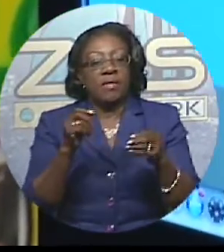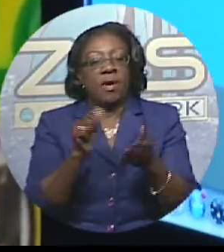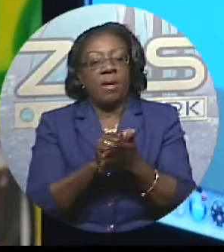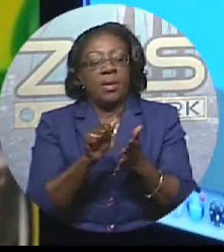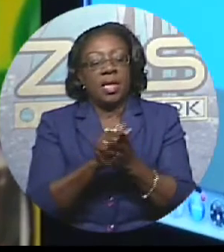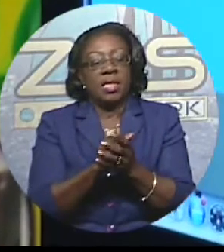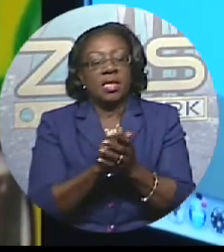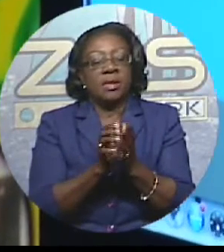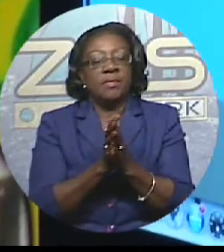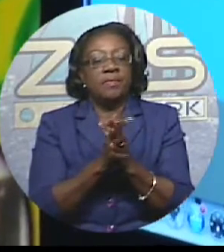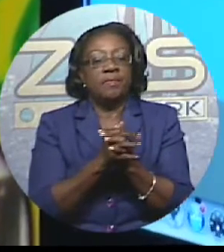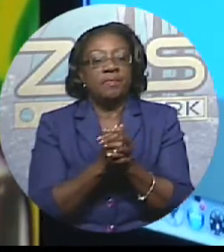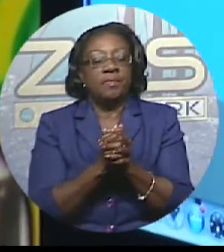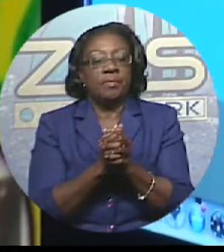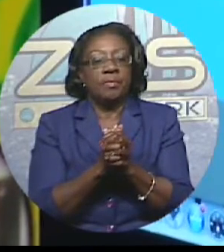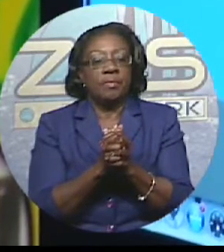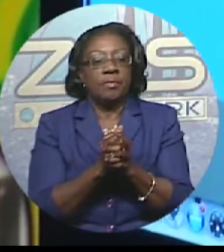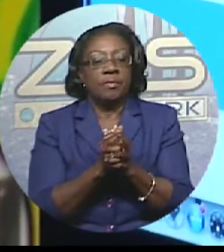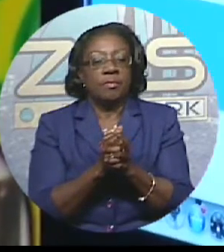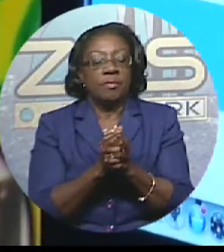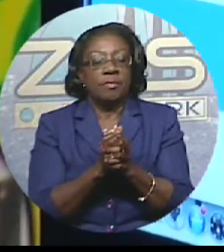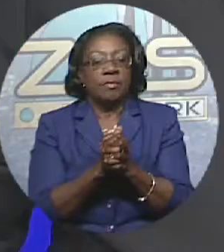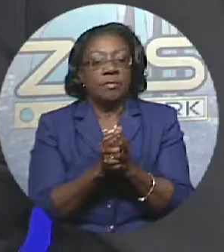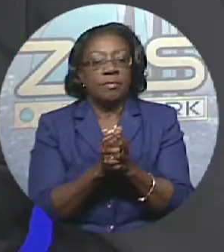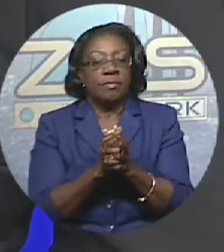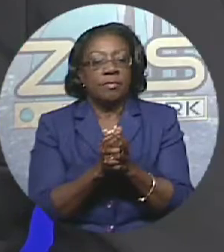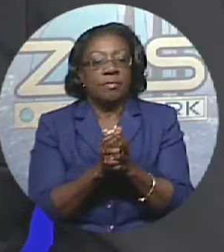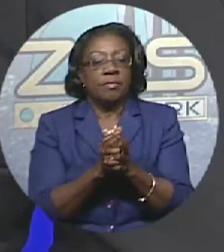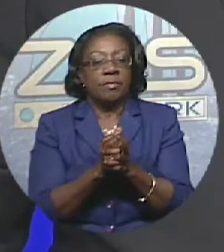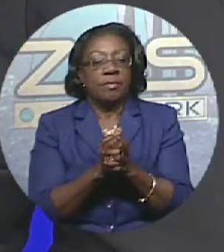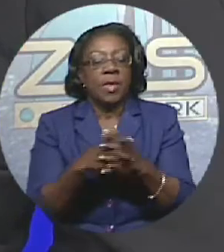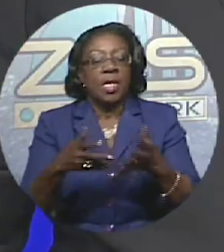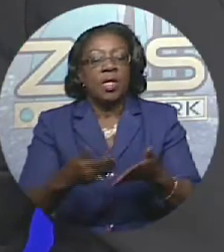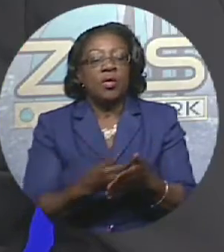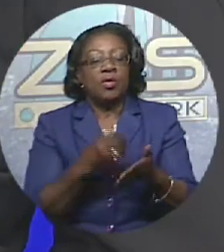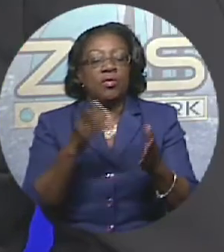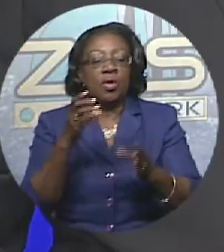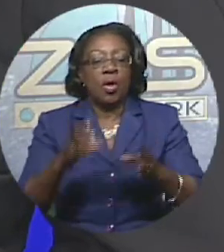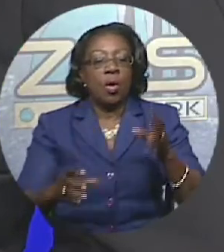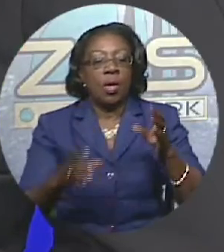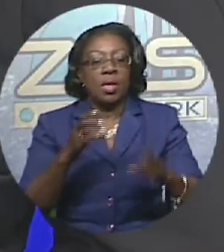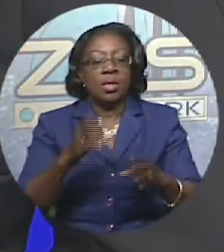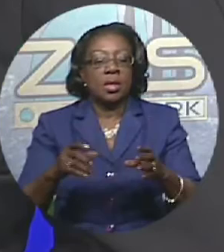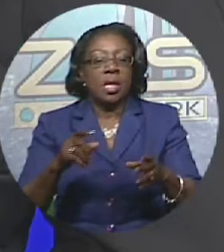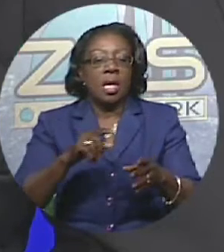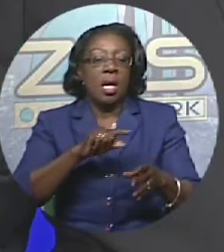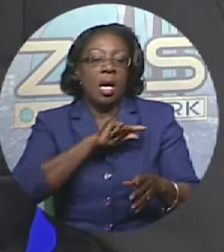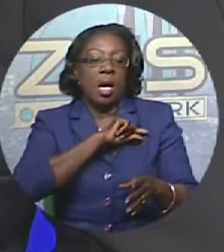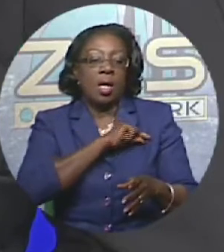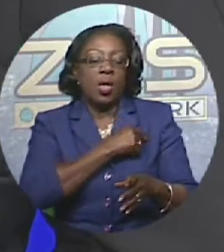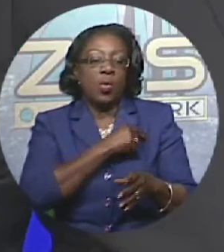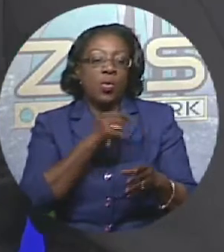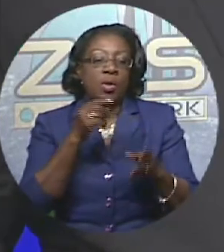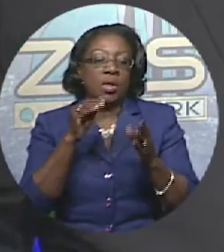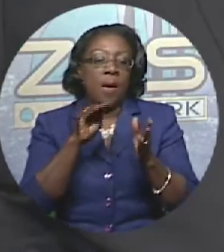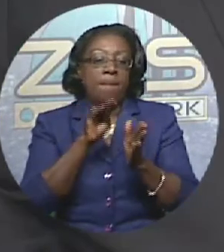applications. Clint Watson, ZNS Network News. In news from the courts, accused murderer Michelette Auguste